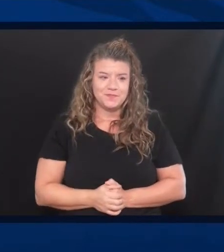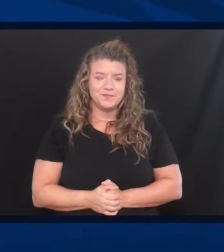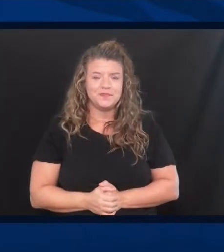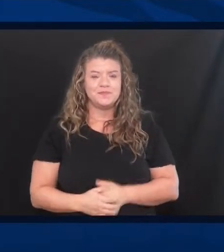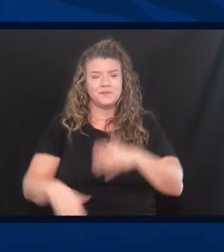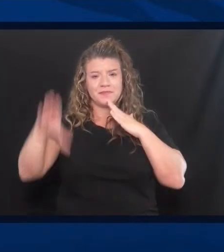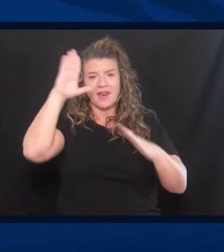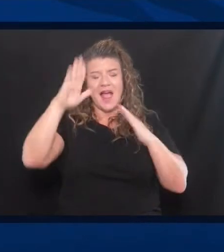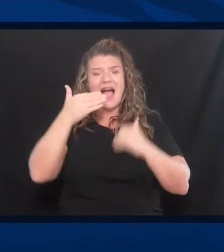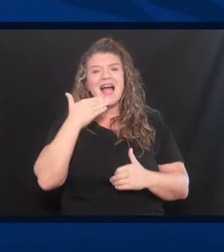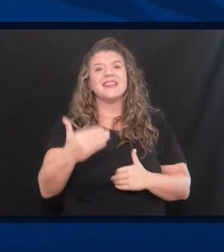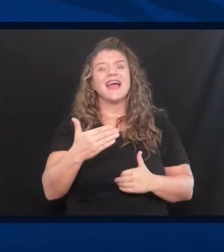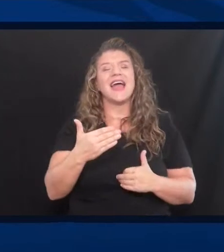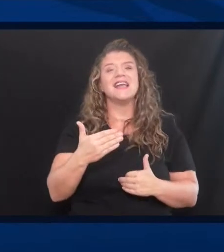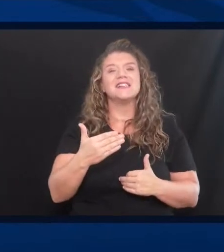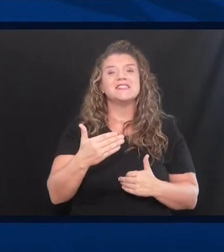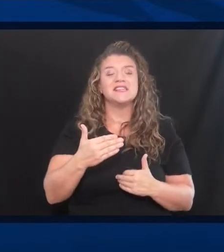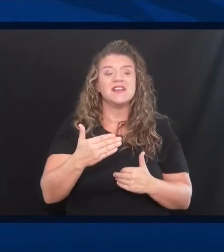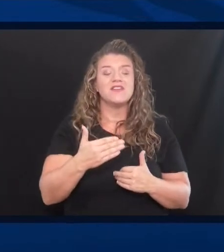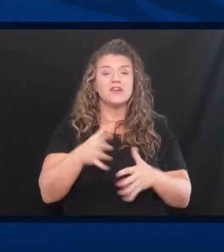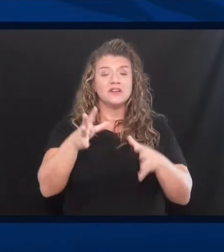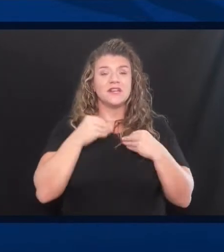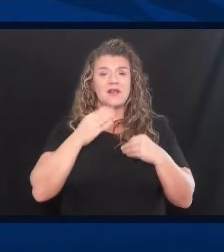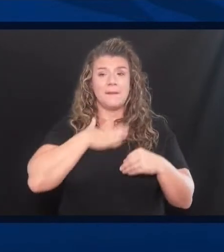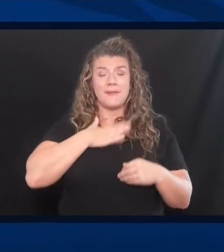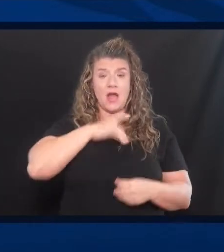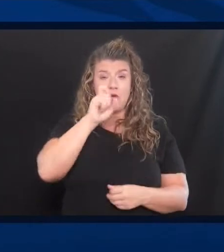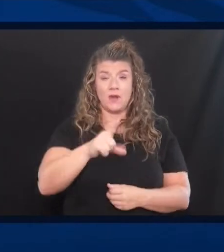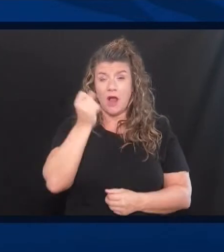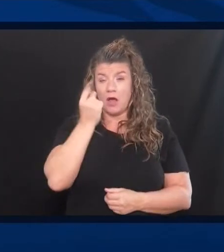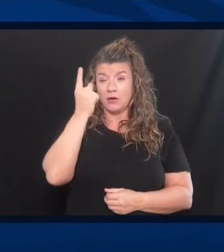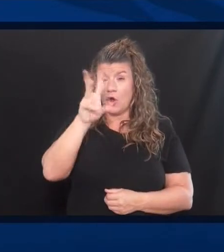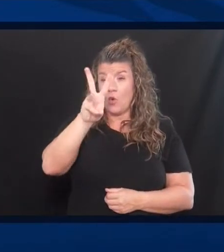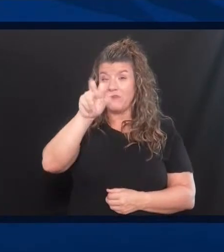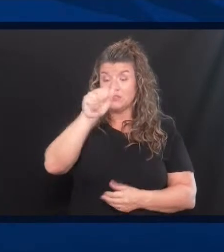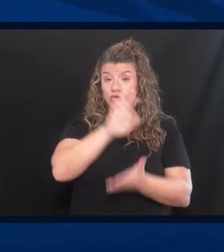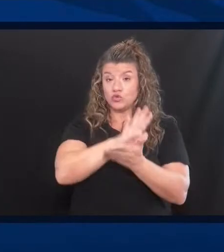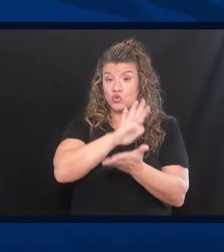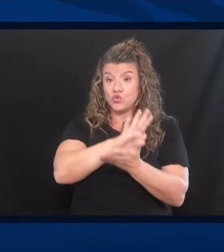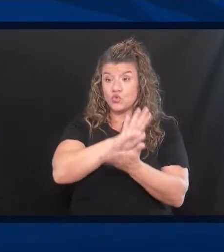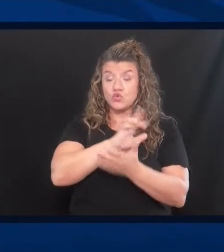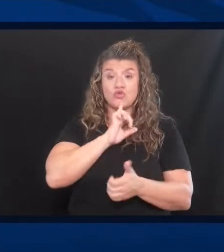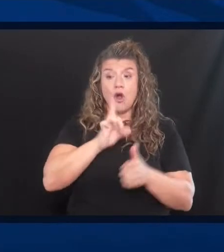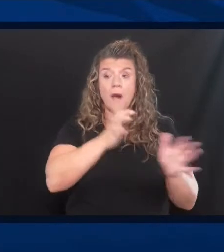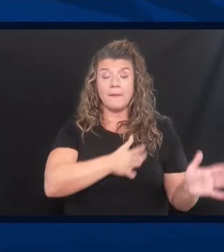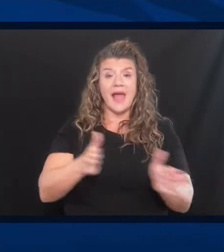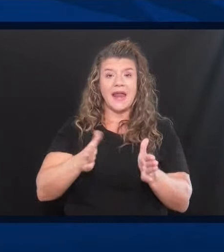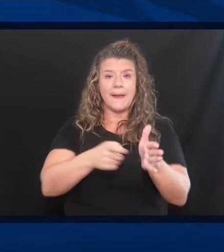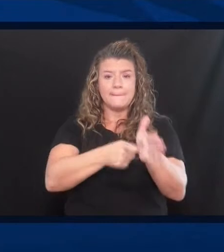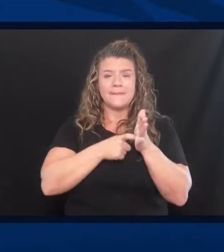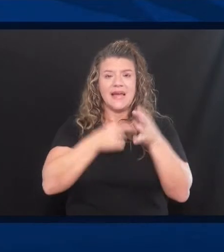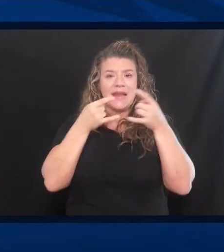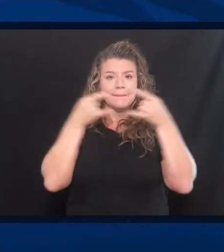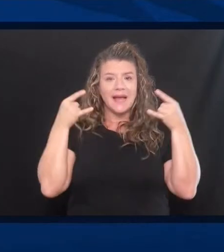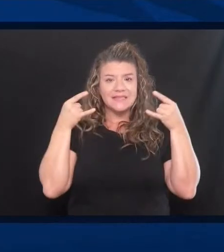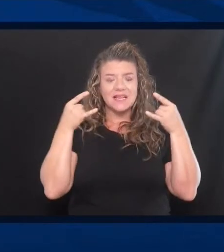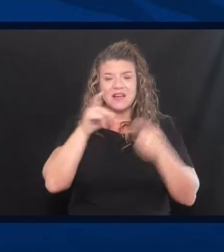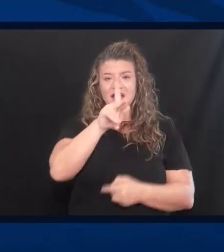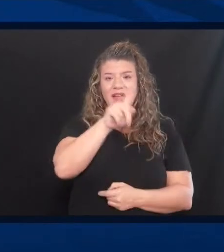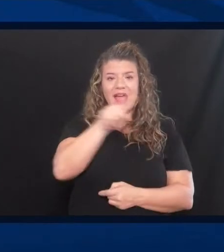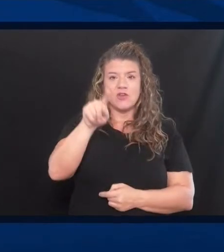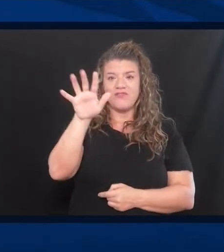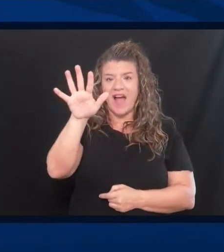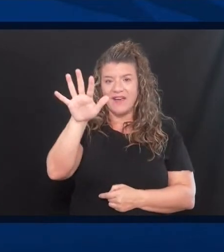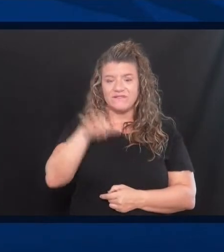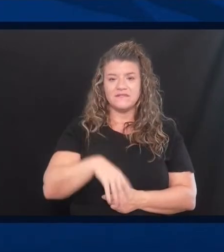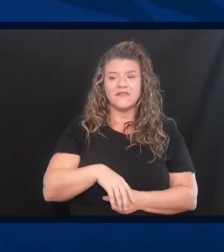Hi, thanks for taking a moment for my question. As I understand it, West Virginia schools are planning to mandate masks for K through 5,